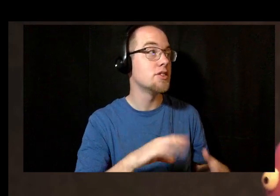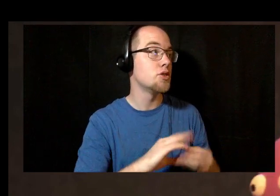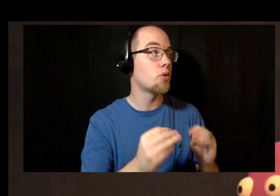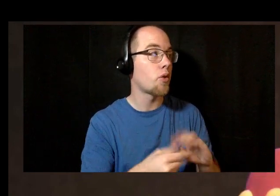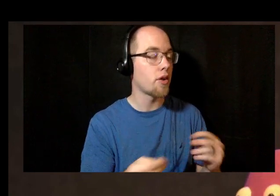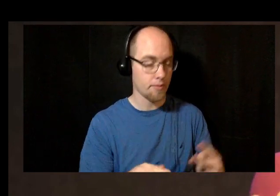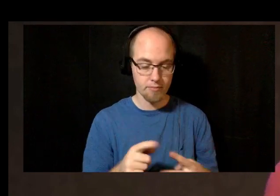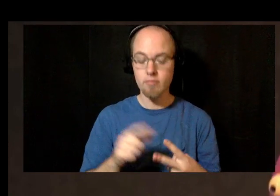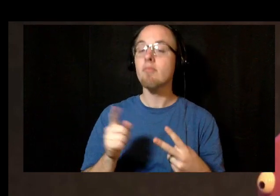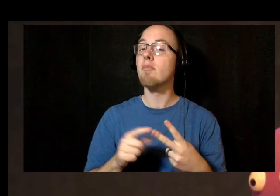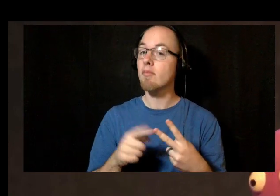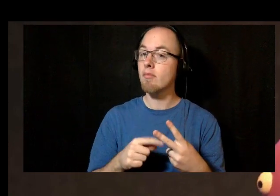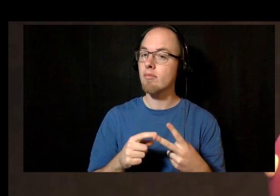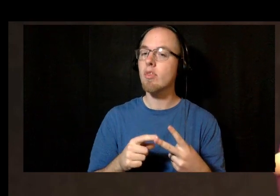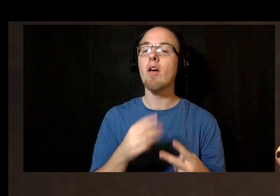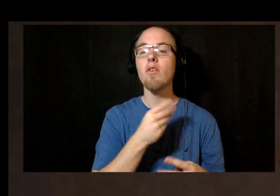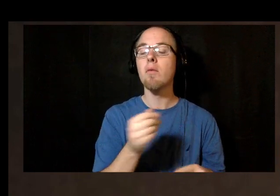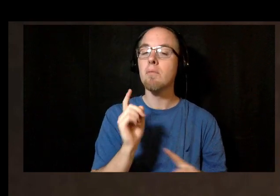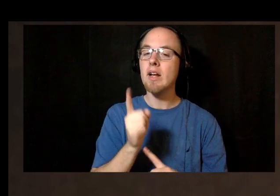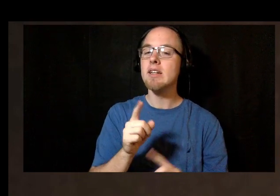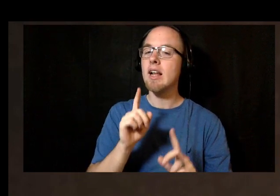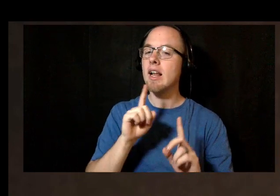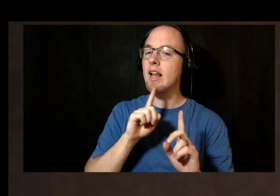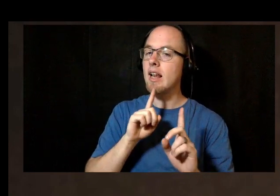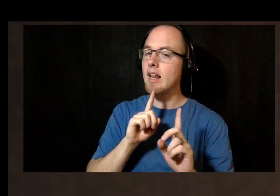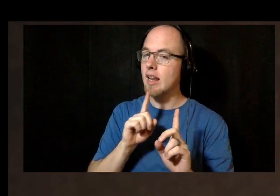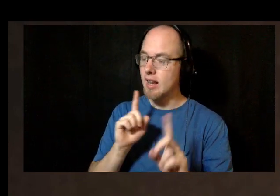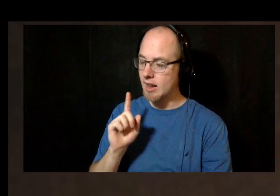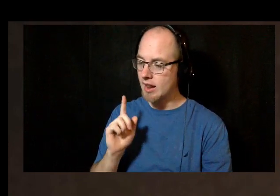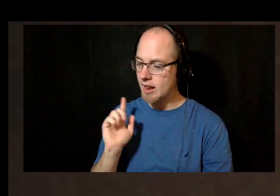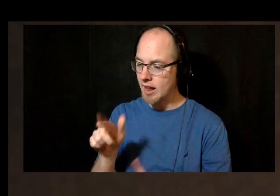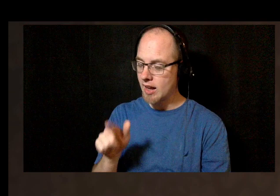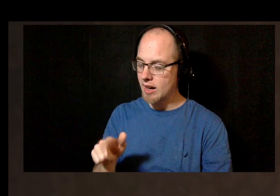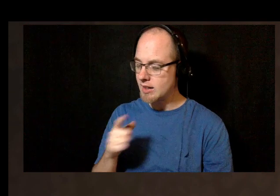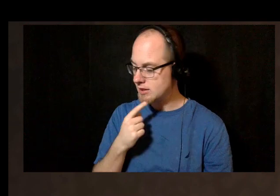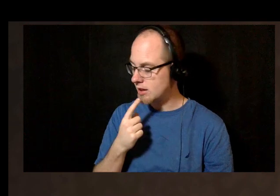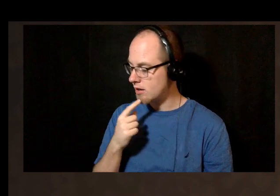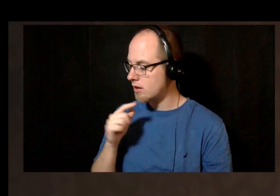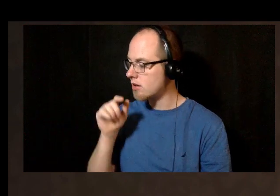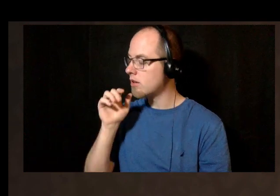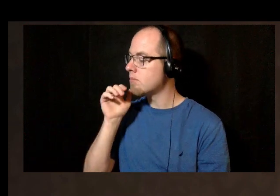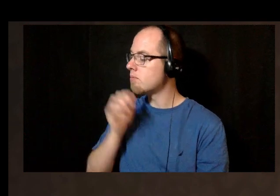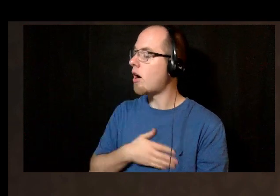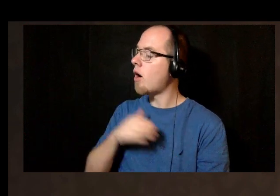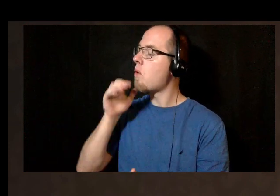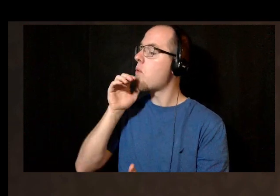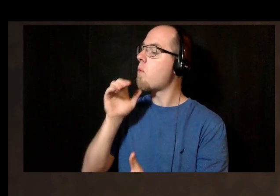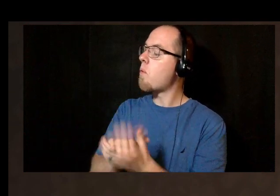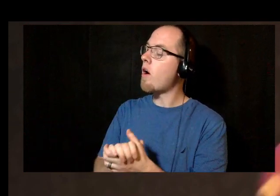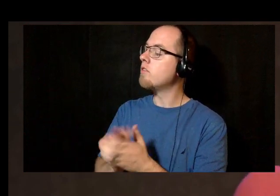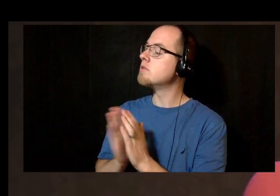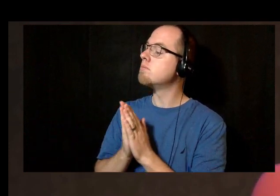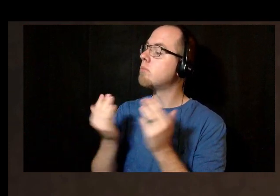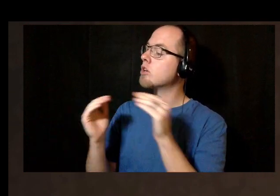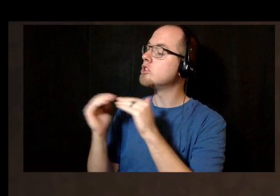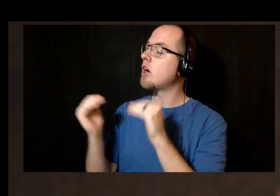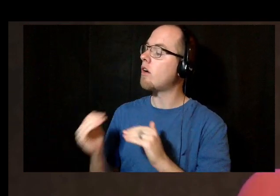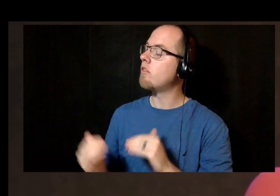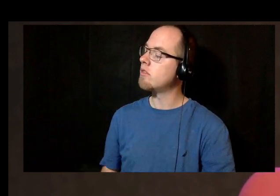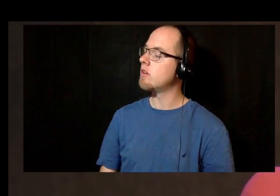Morgan's response came through a couple of minutes later and simply read, it was my wife's bookshelf.